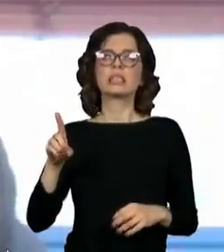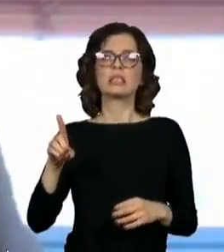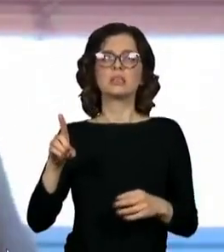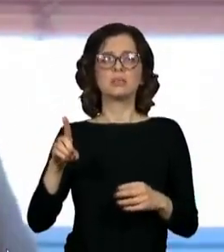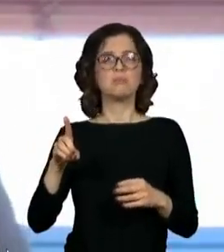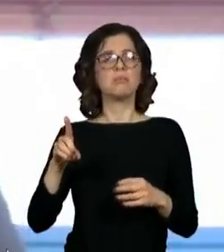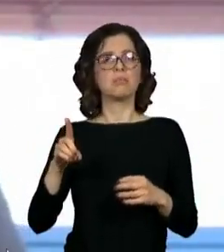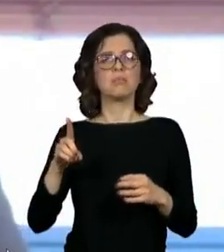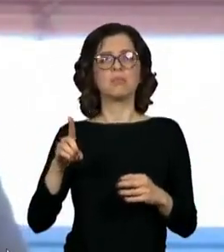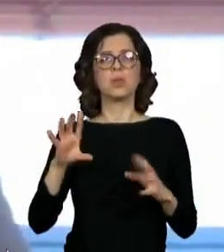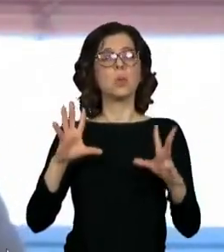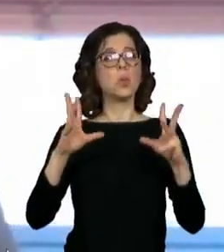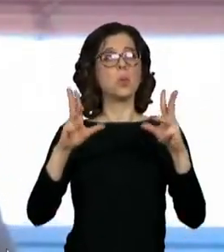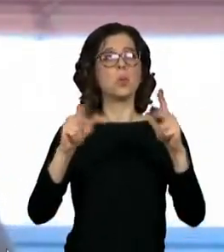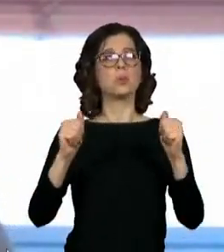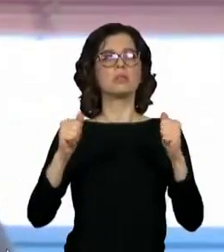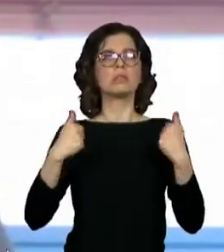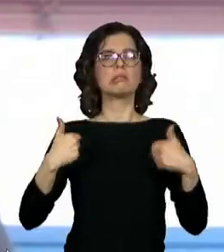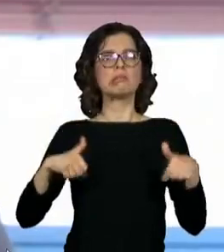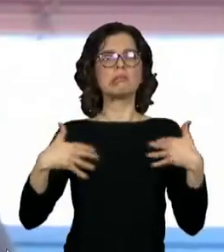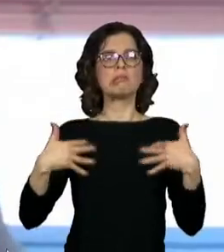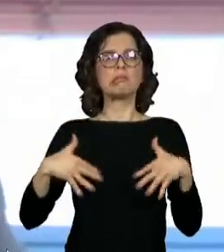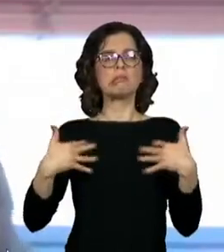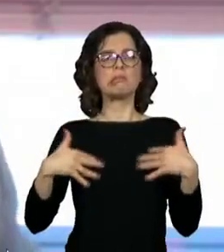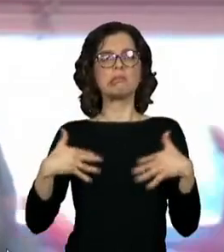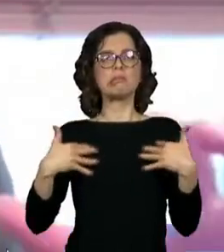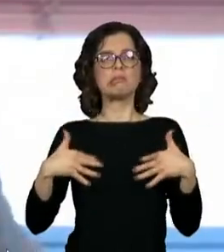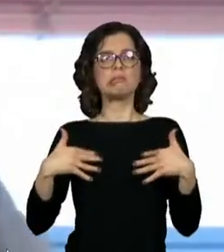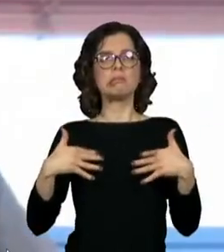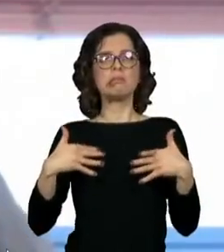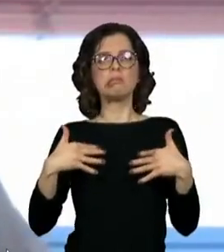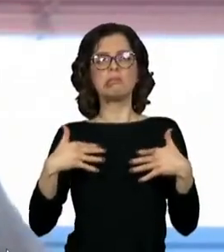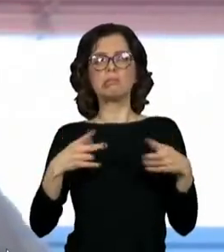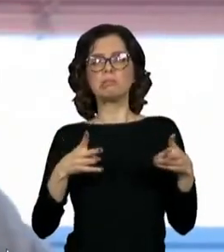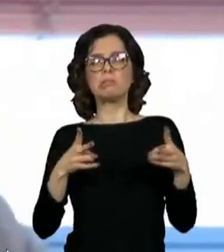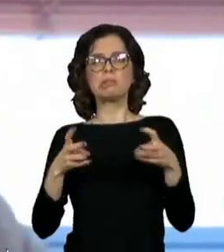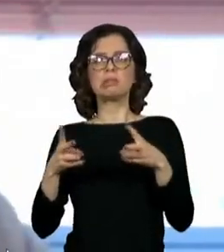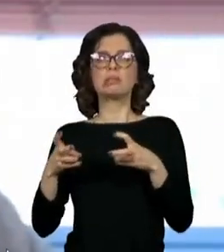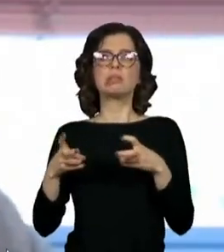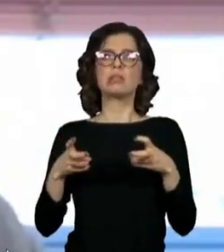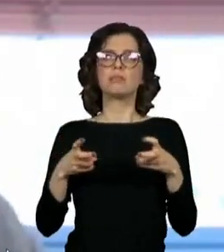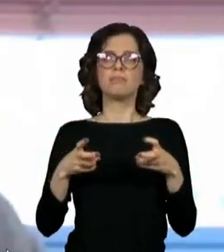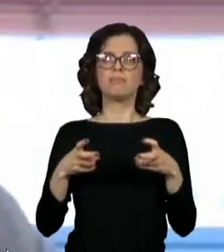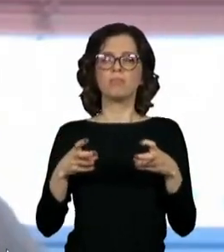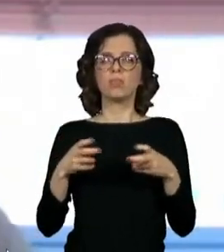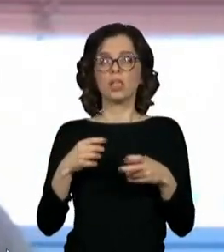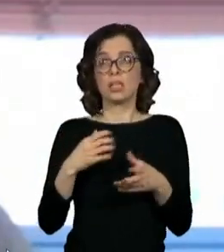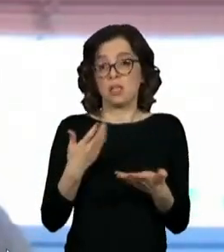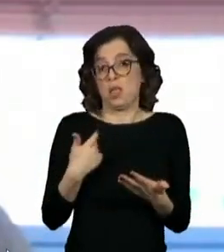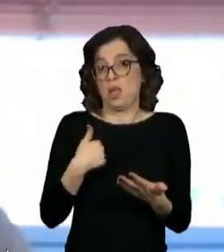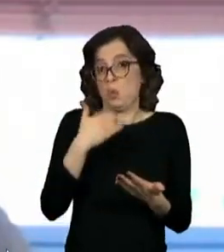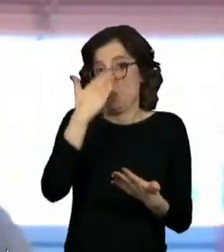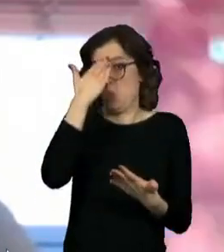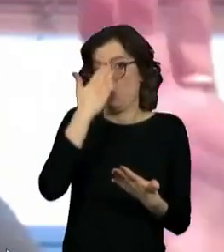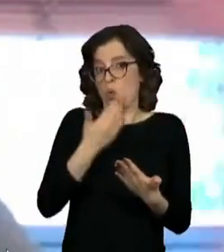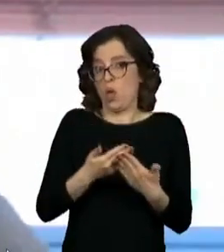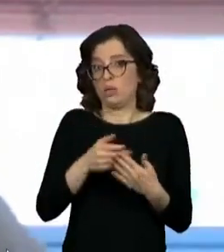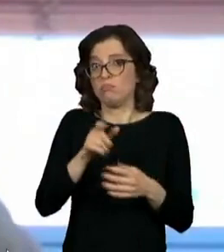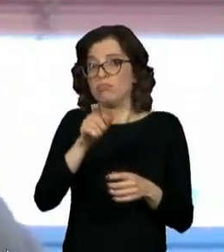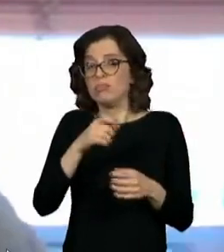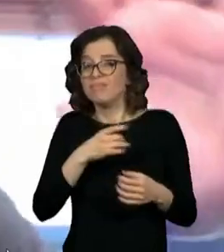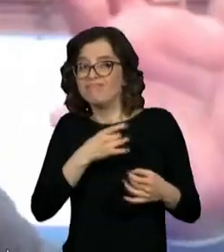liberals across the world were shaking their hands and were terrified. I think